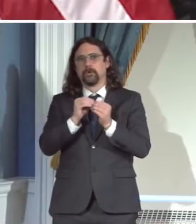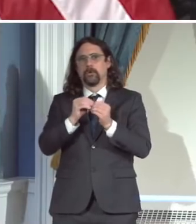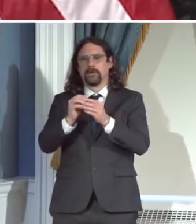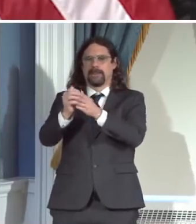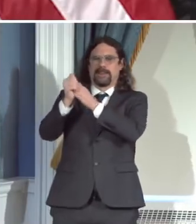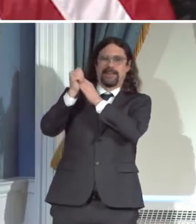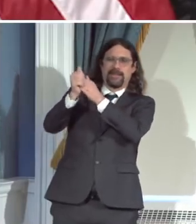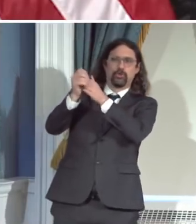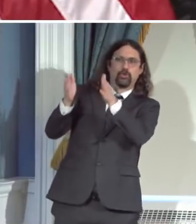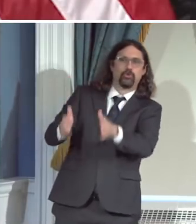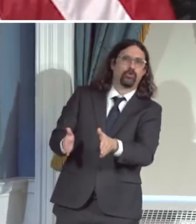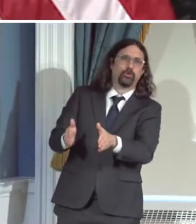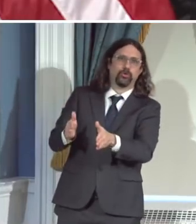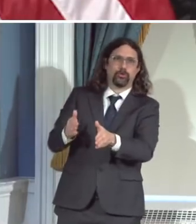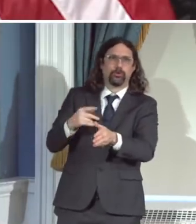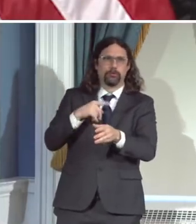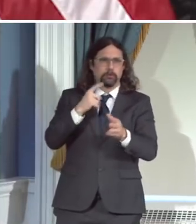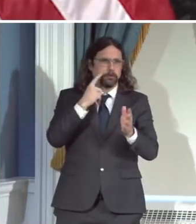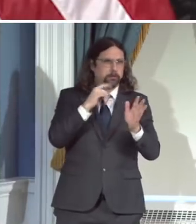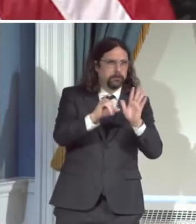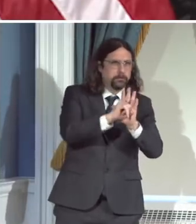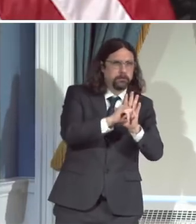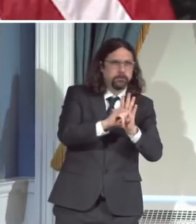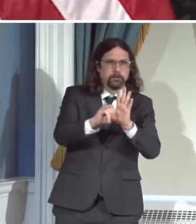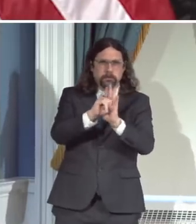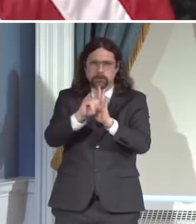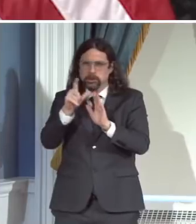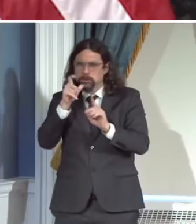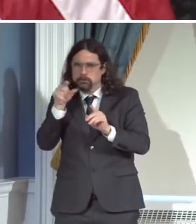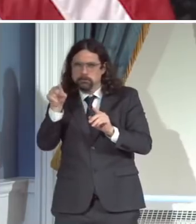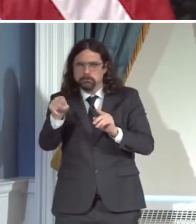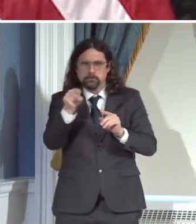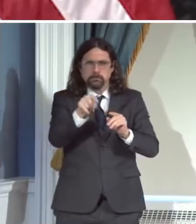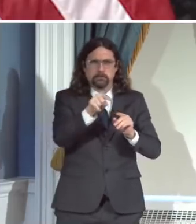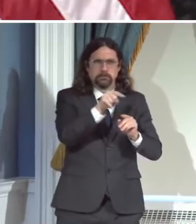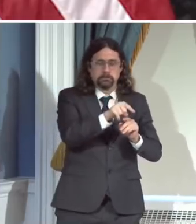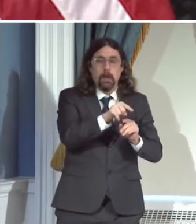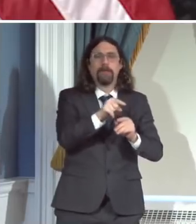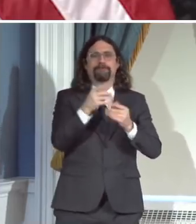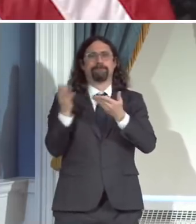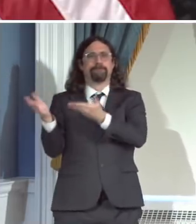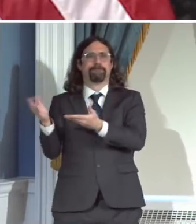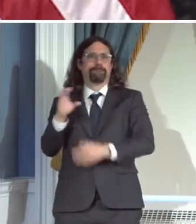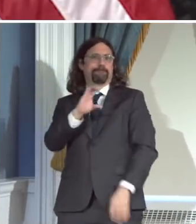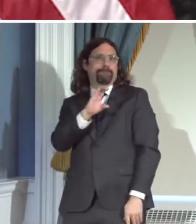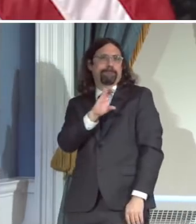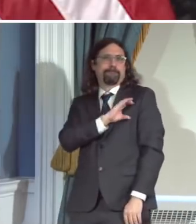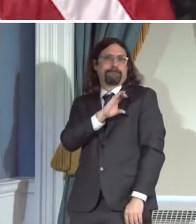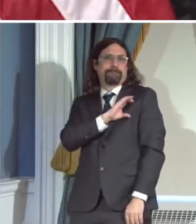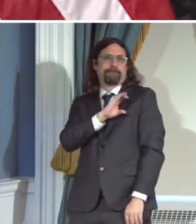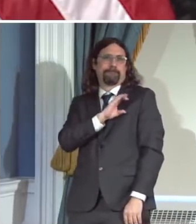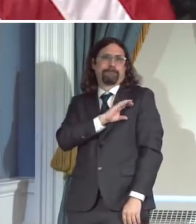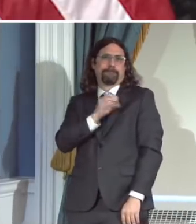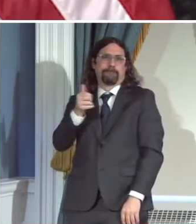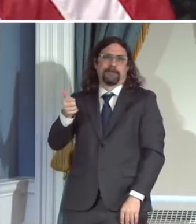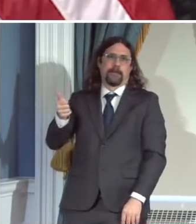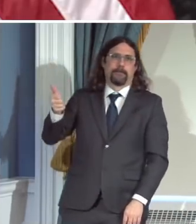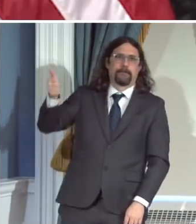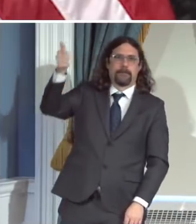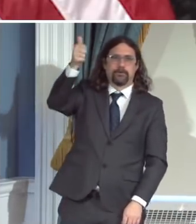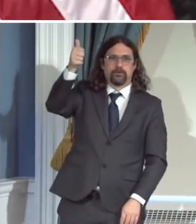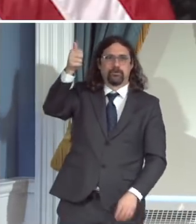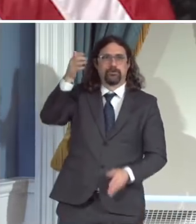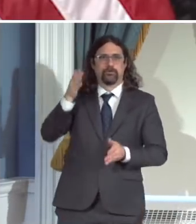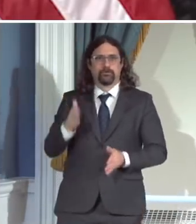our police department. I was so proud the day I named him police commissioner. He did an outstanding job in those